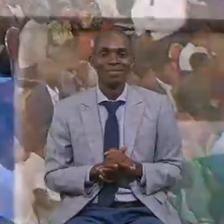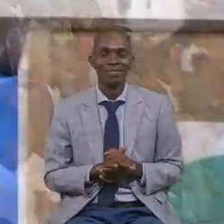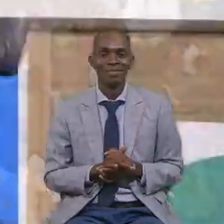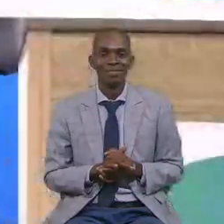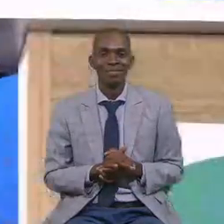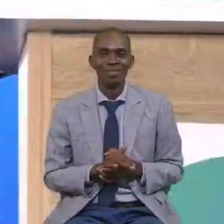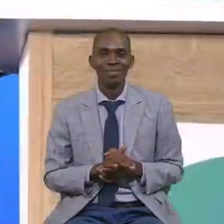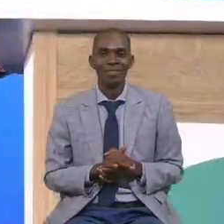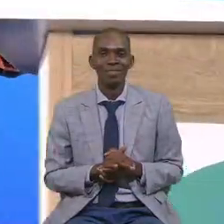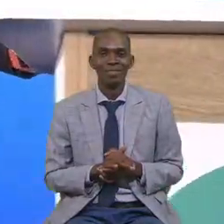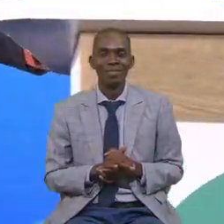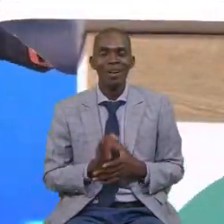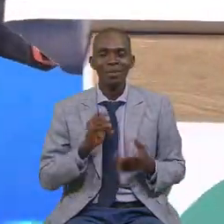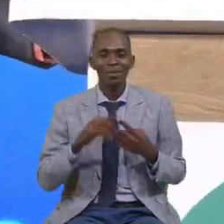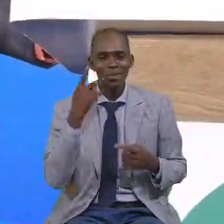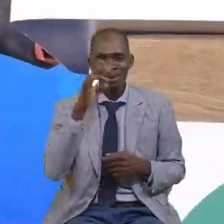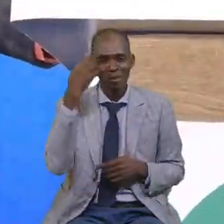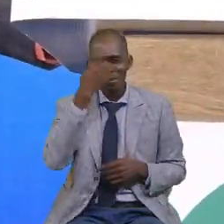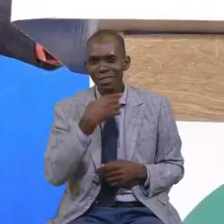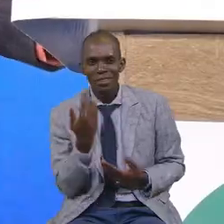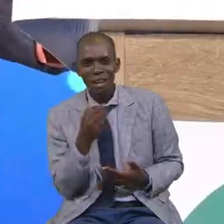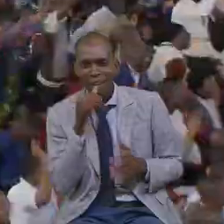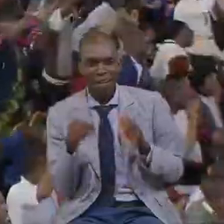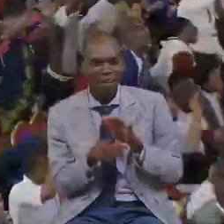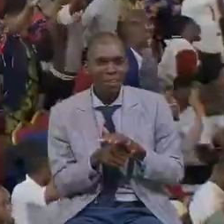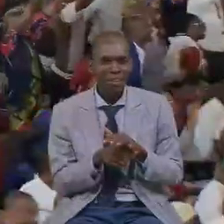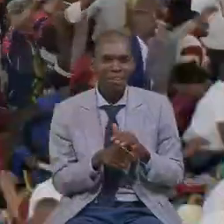Let me see your face. Let me see your face.